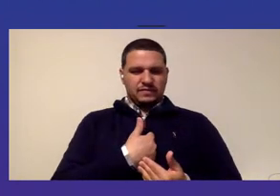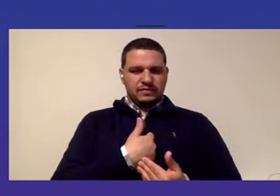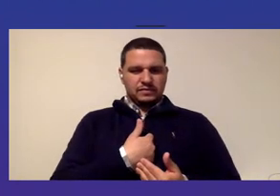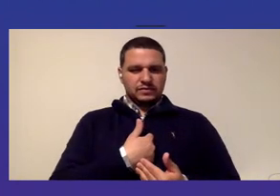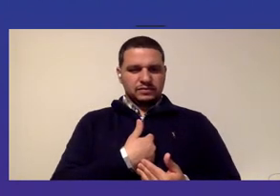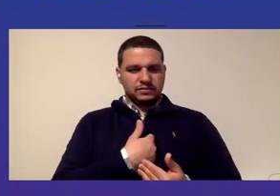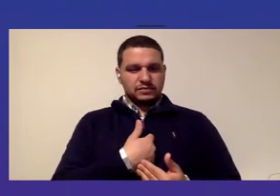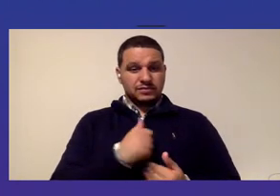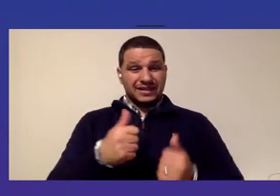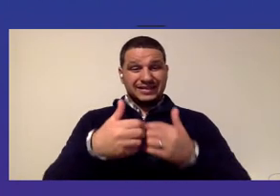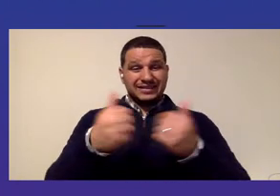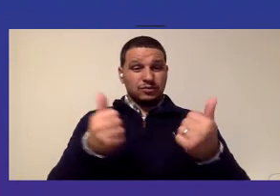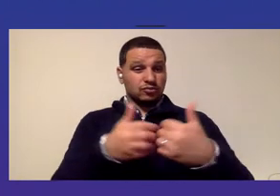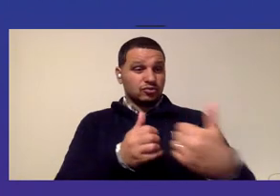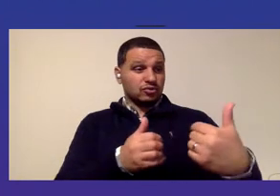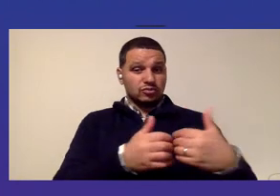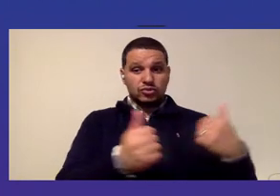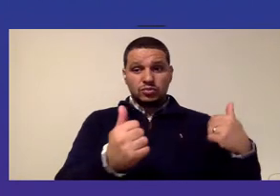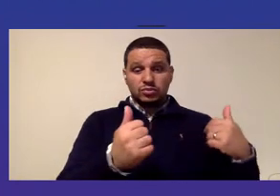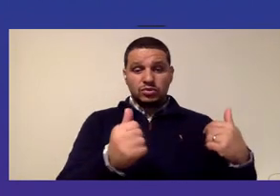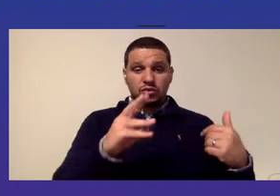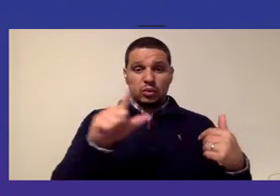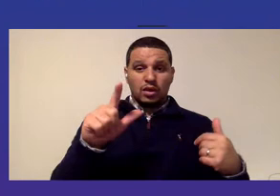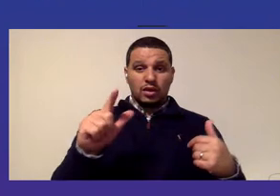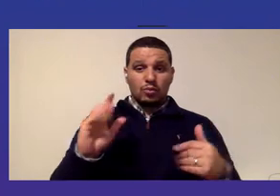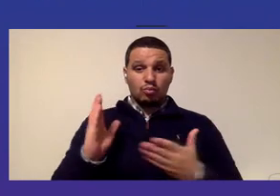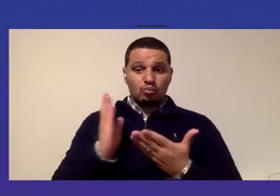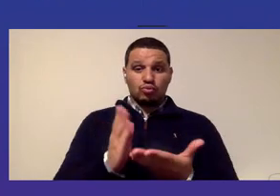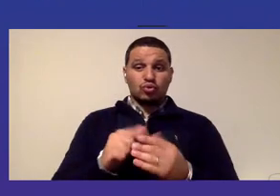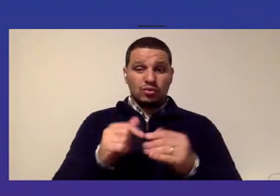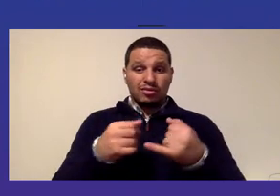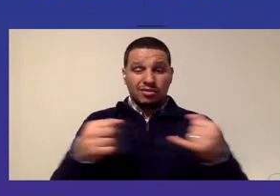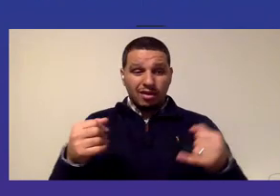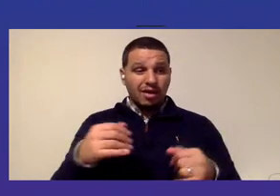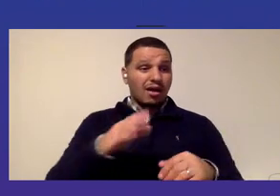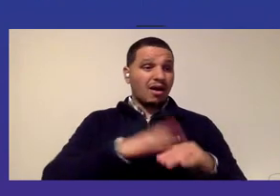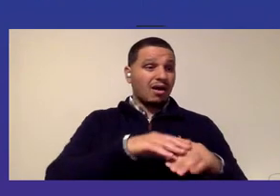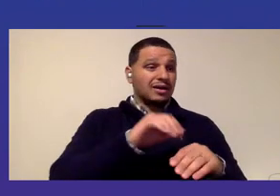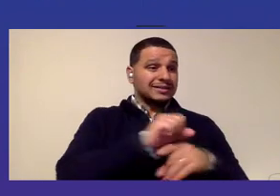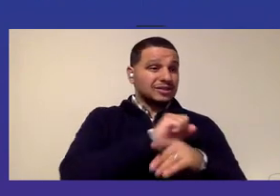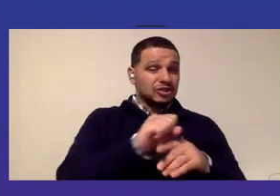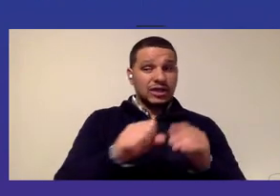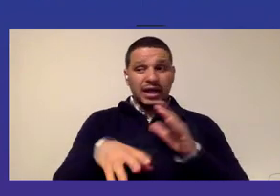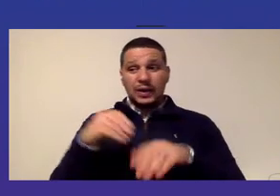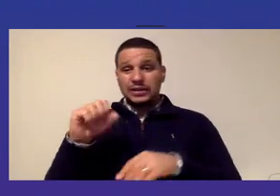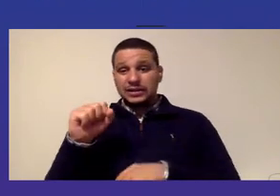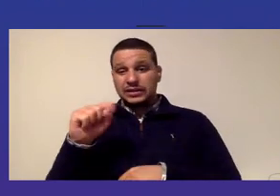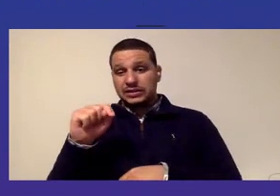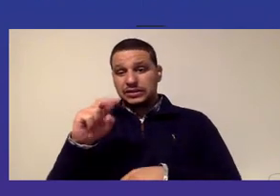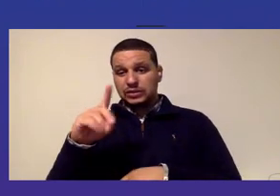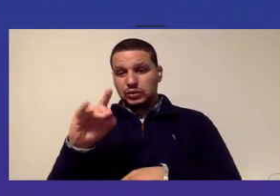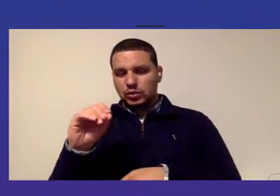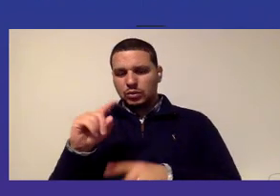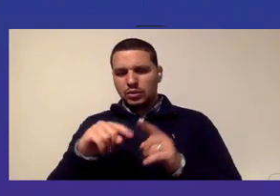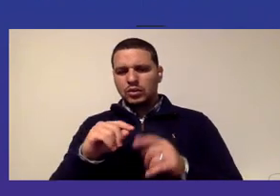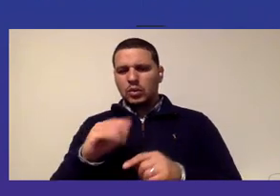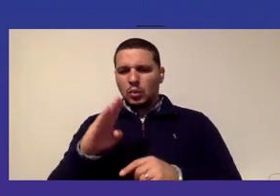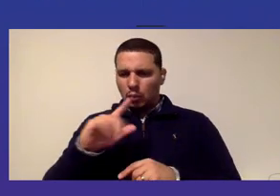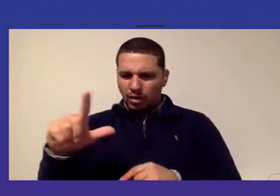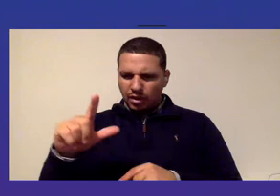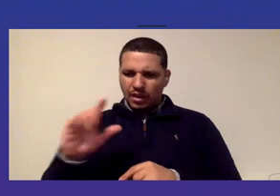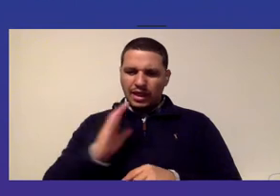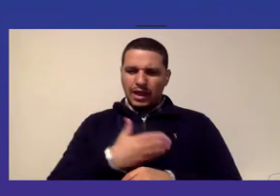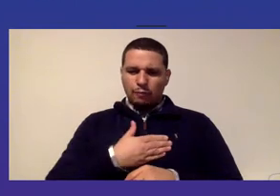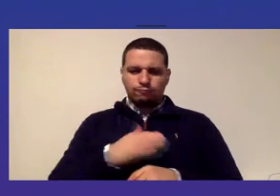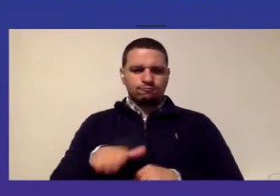separation between the will that brings us to the line off stage and outside of the studio, and the will that moves our steps in the realms